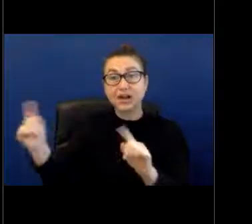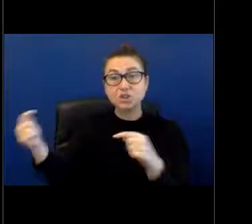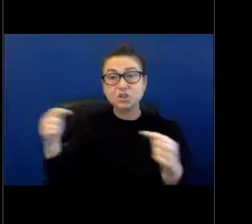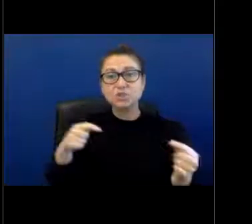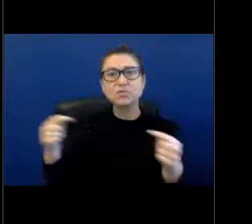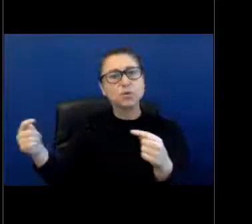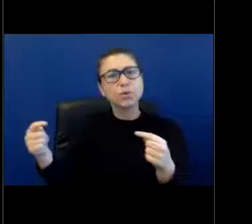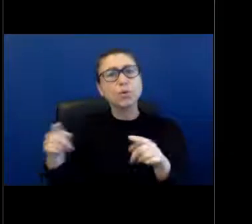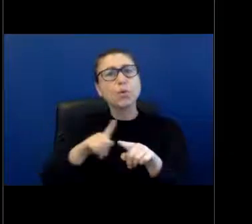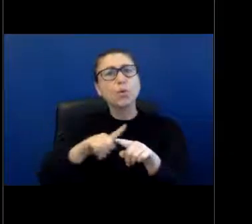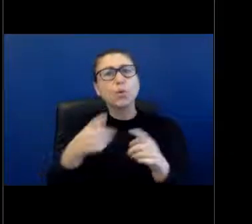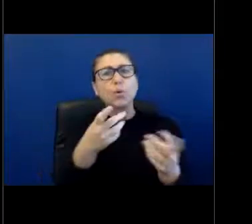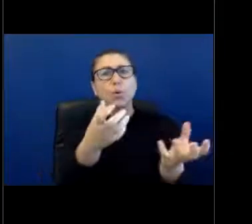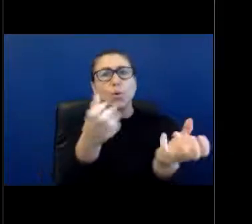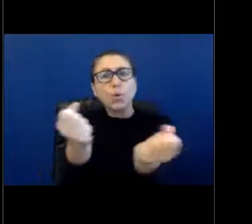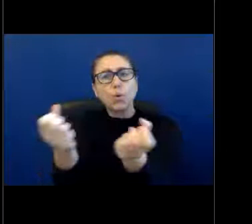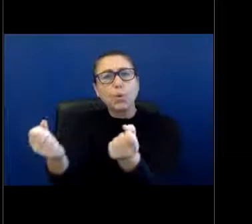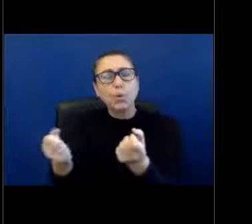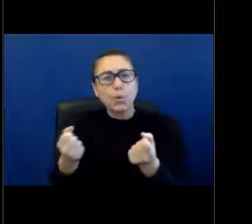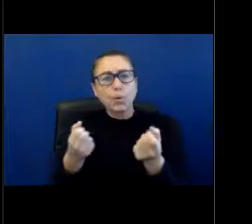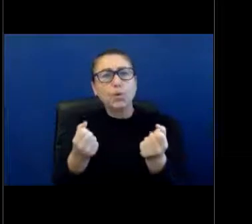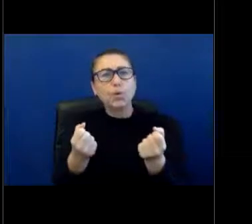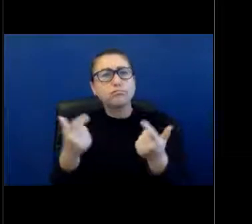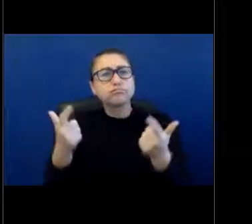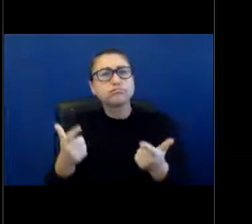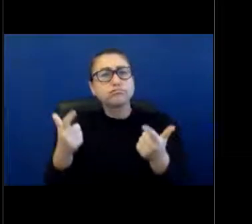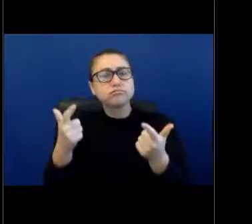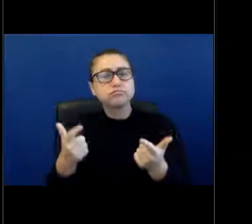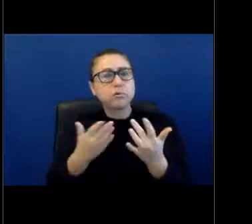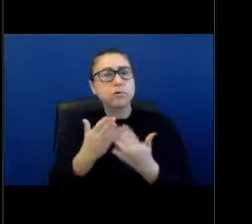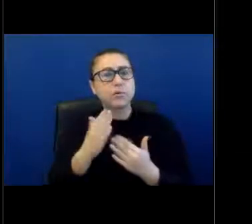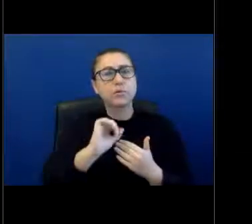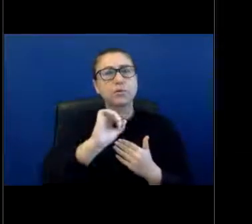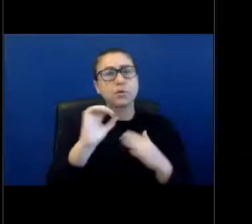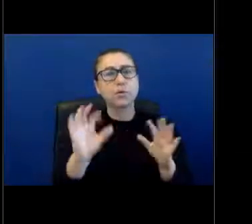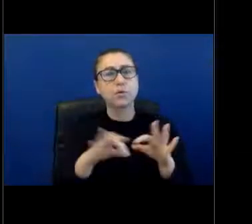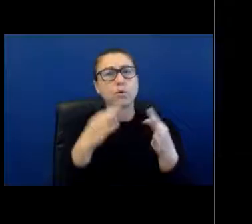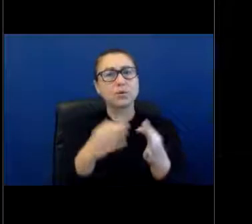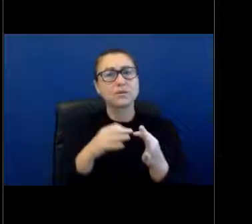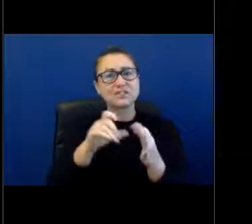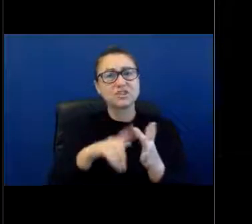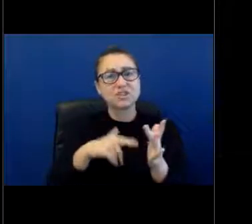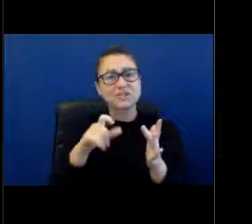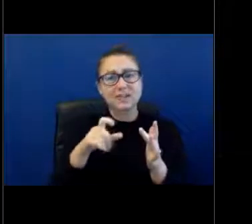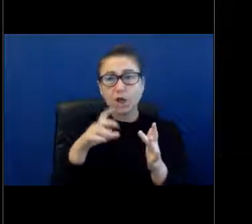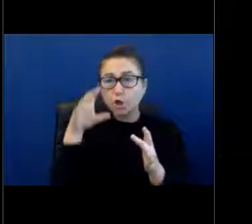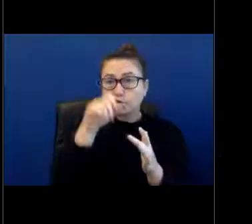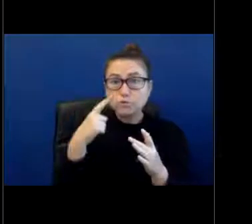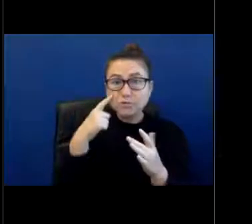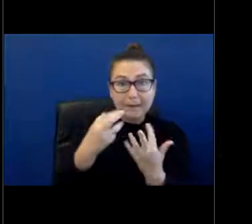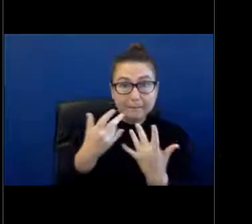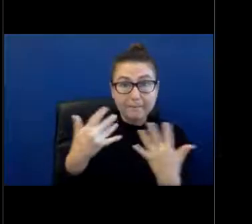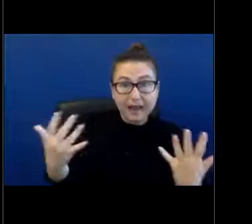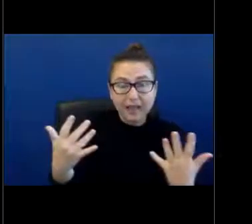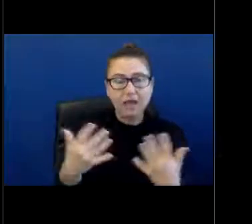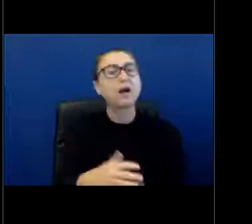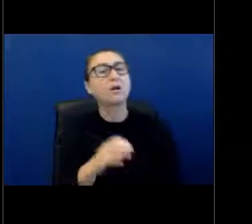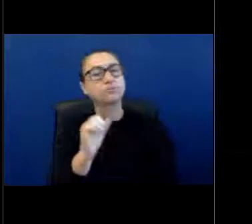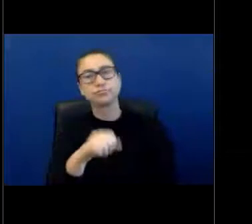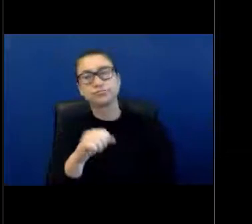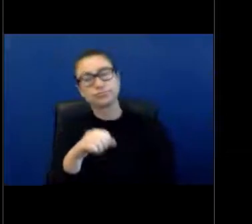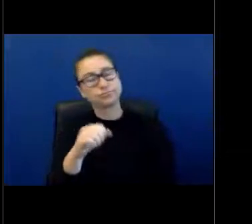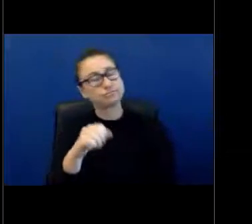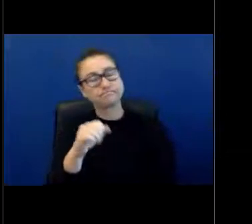in community justice centres. So I assume you've seen quite a few of those. I have